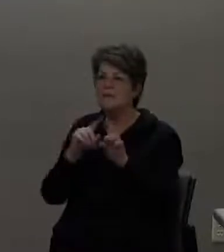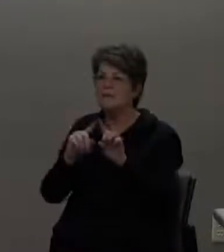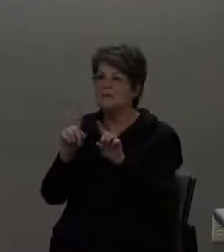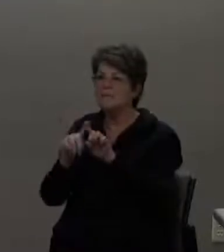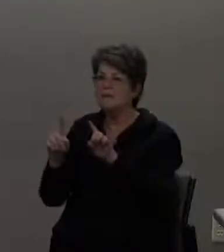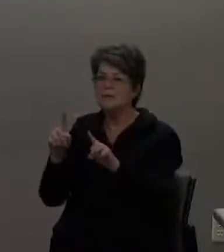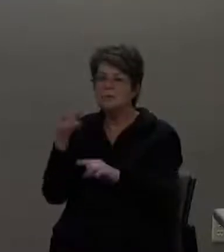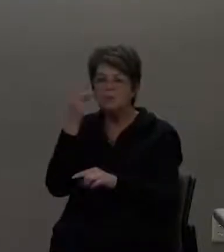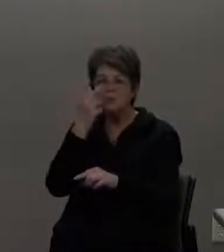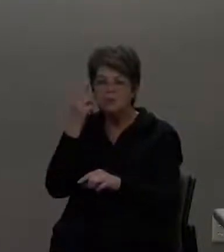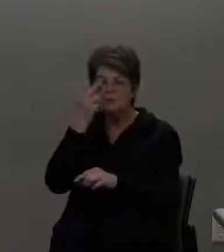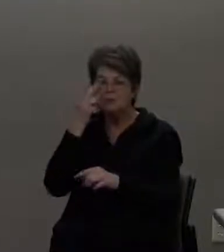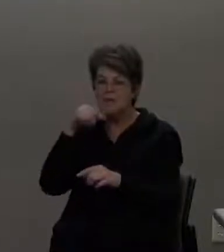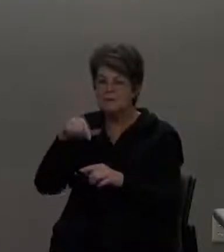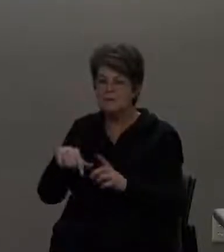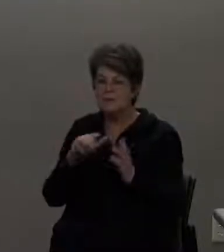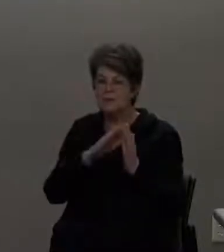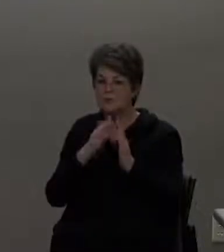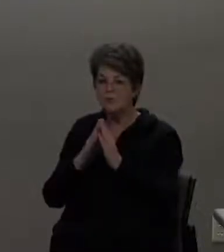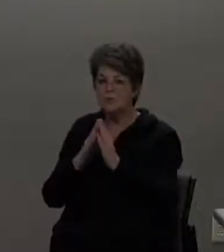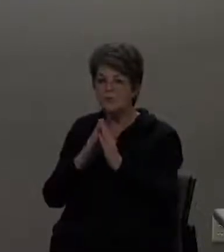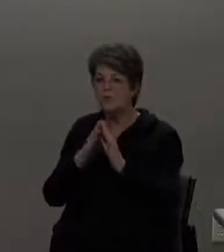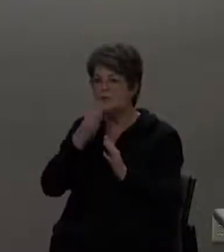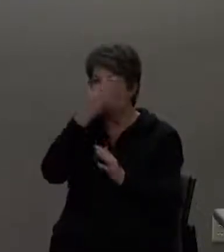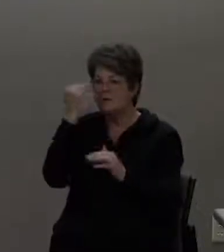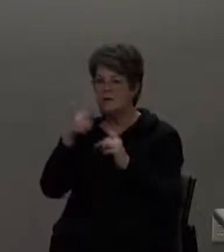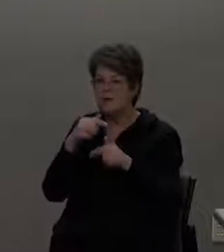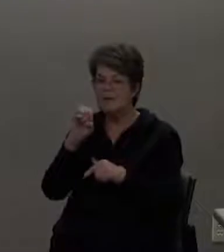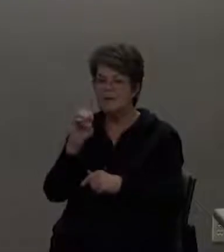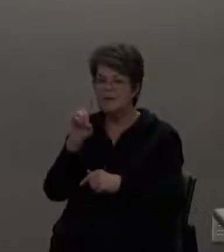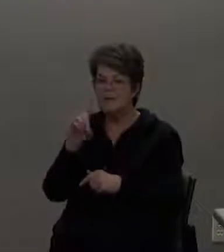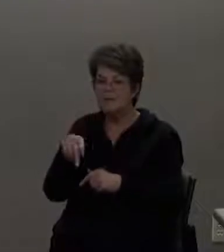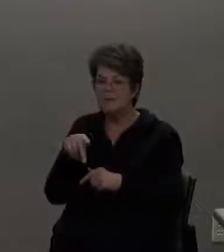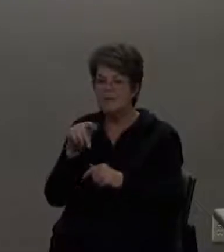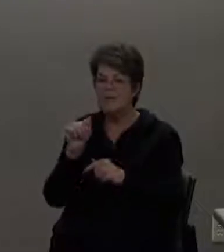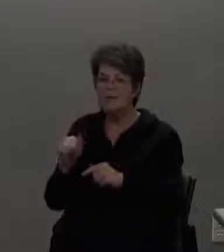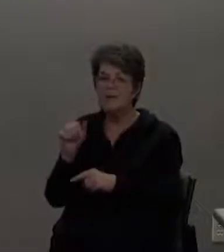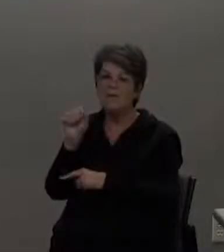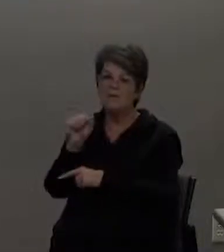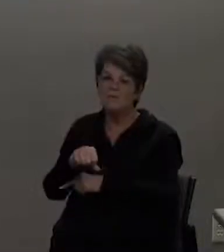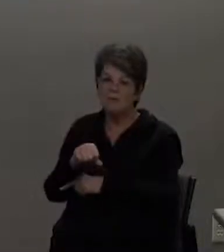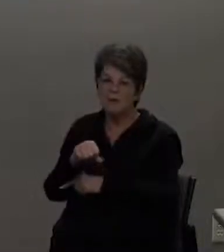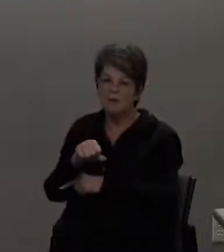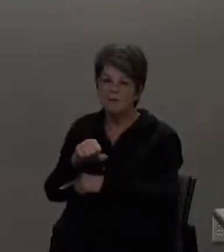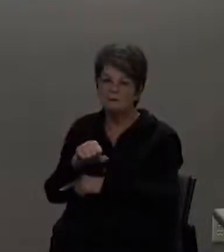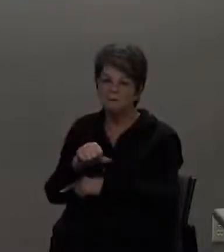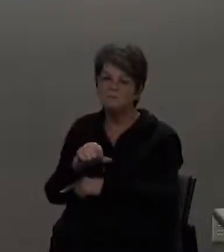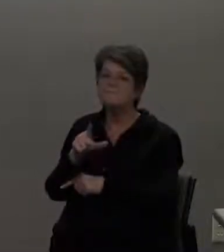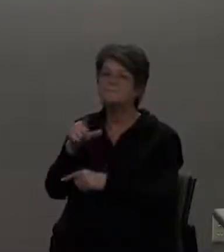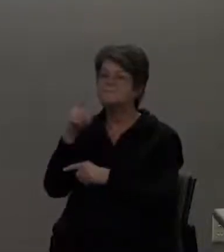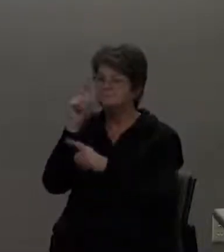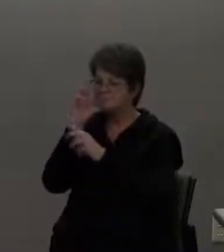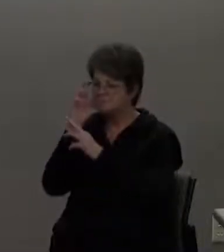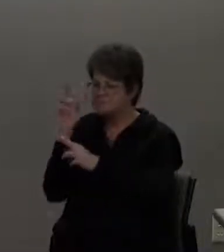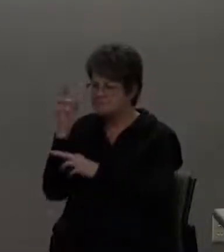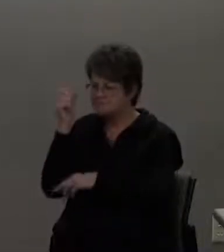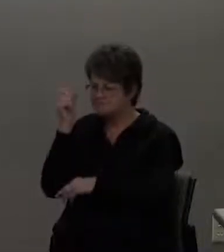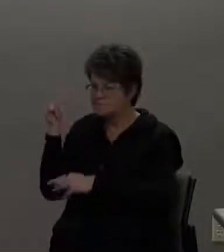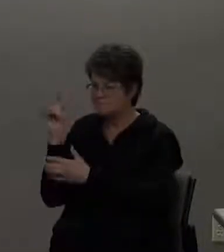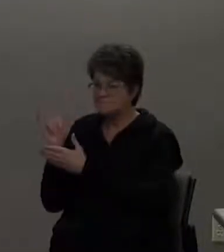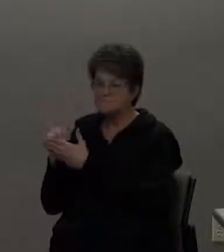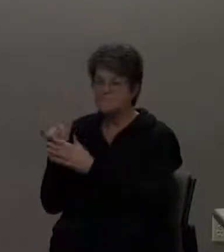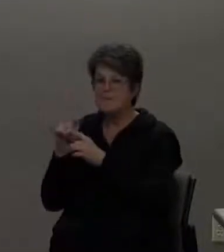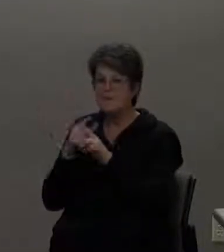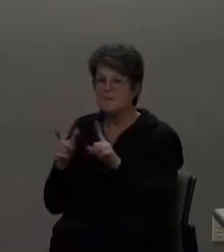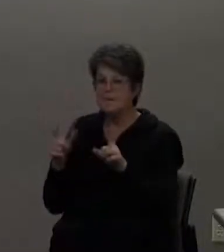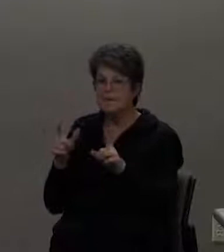factors that this community, forget about the EDP, can overcome. Respect and understand that. Okay.